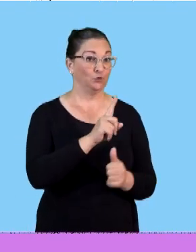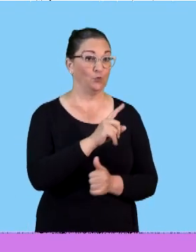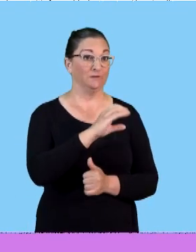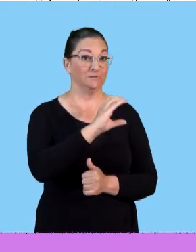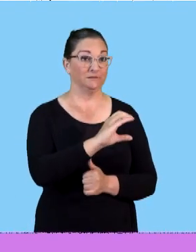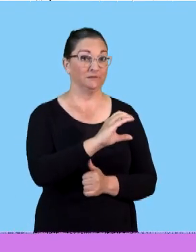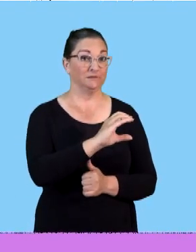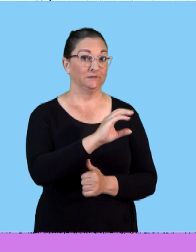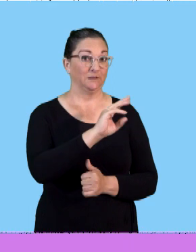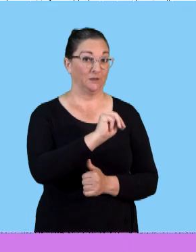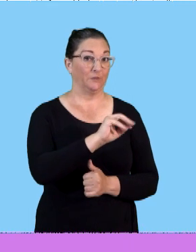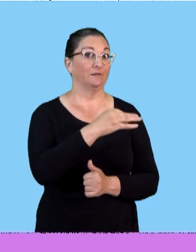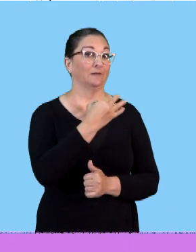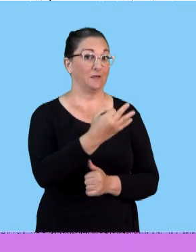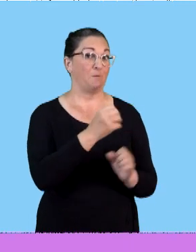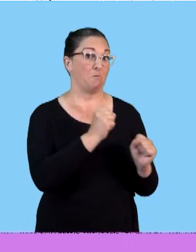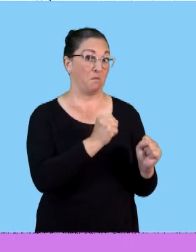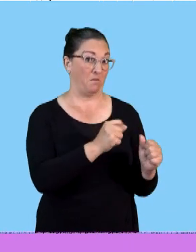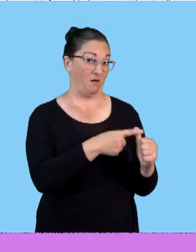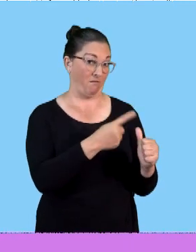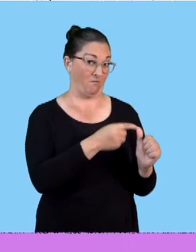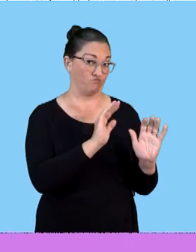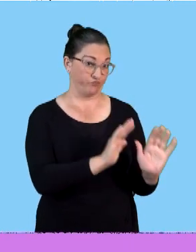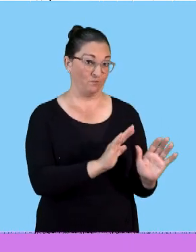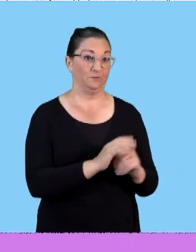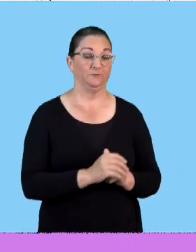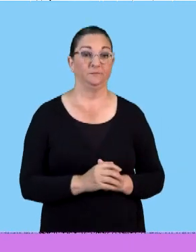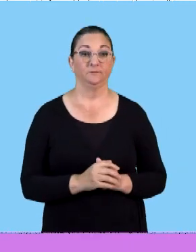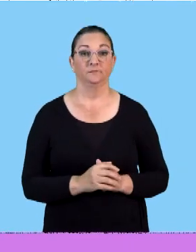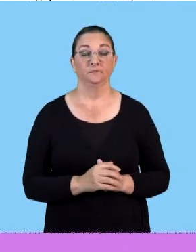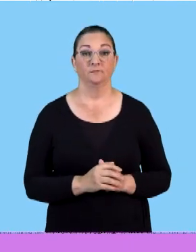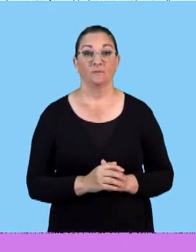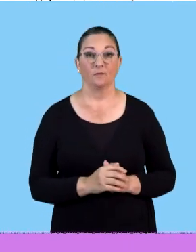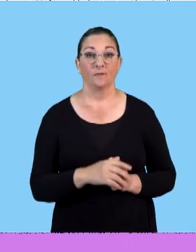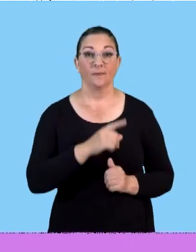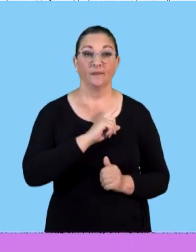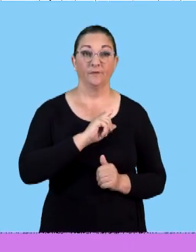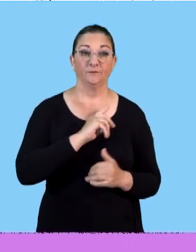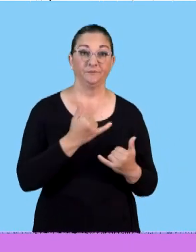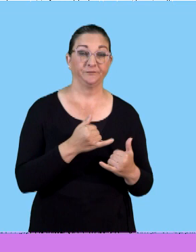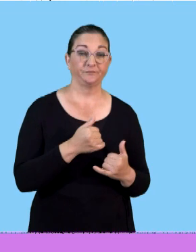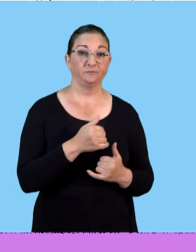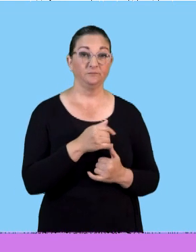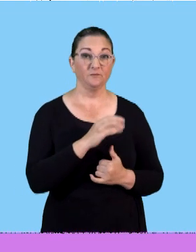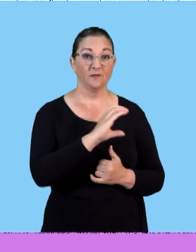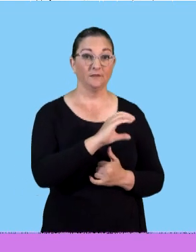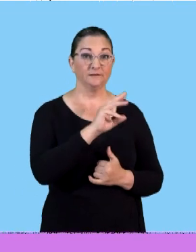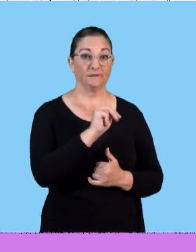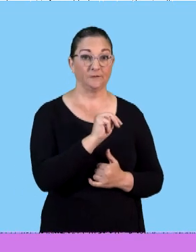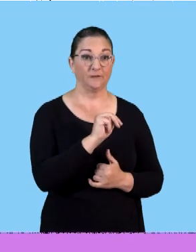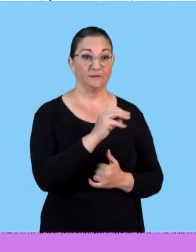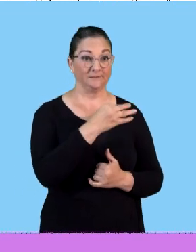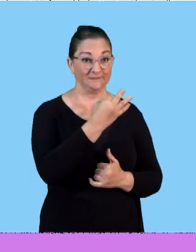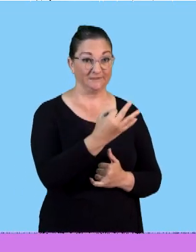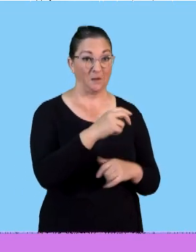cubic centimeters, right? So we must round in cubic centimeters. Okay, so therefore, and also it must be